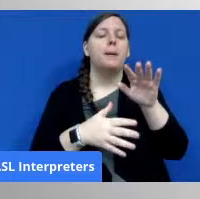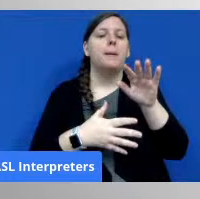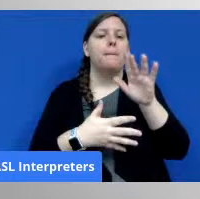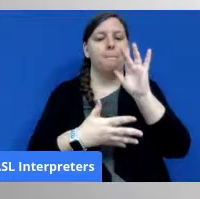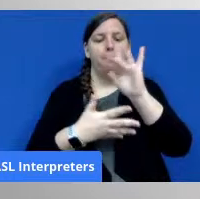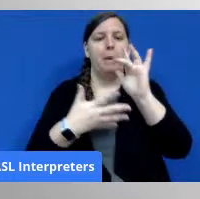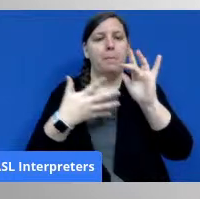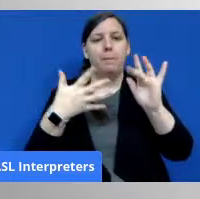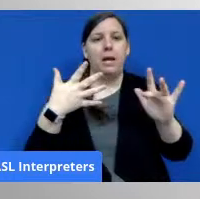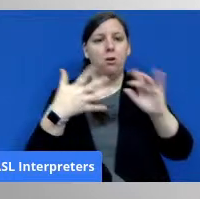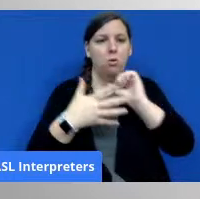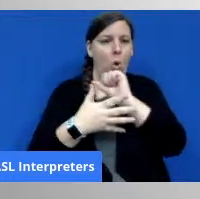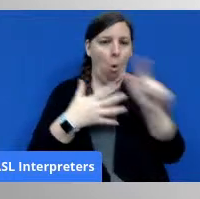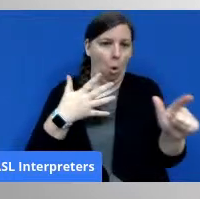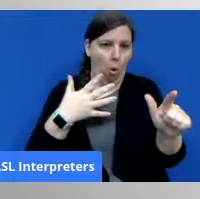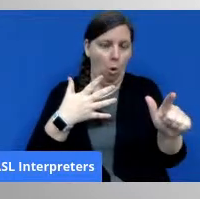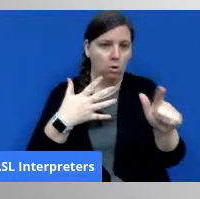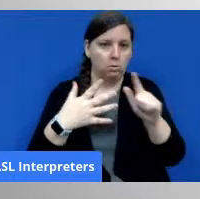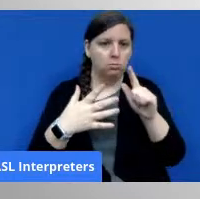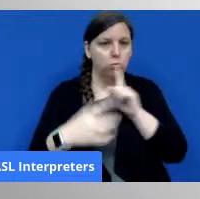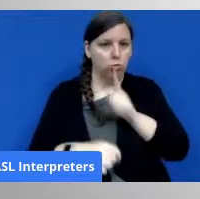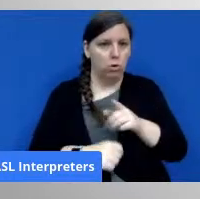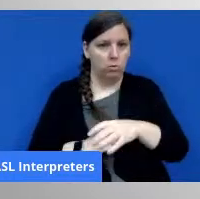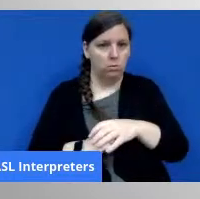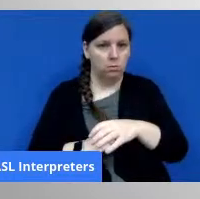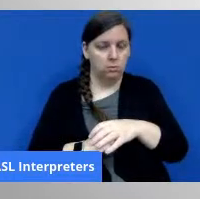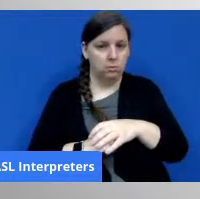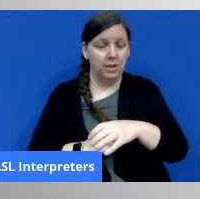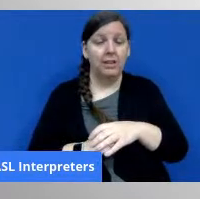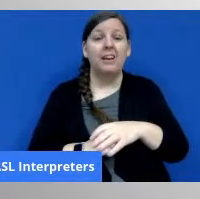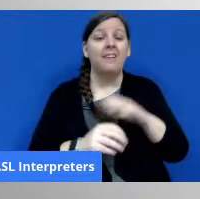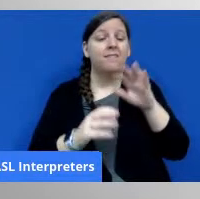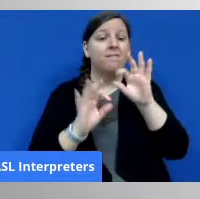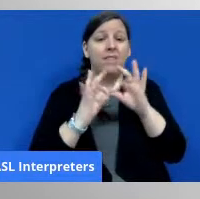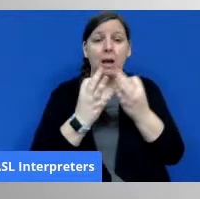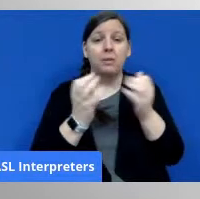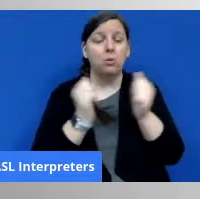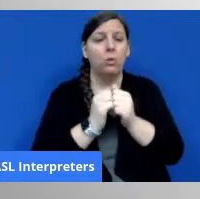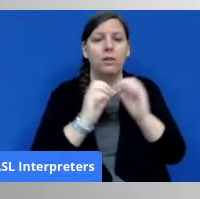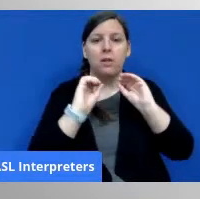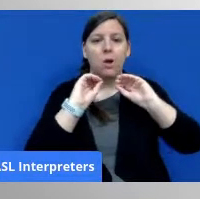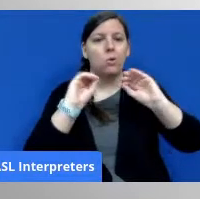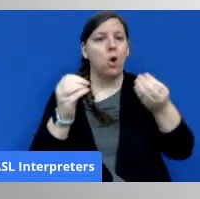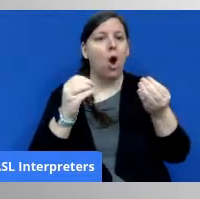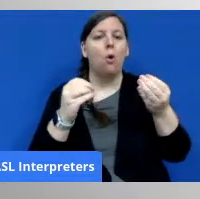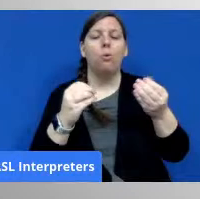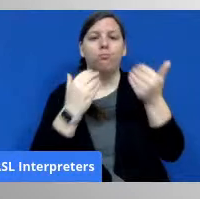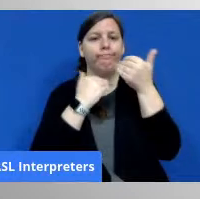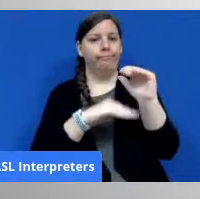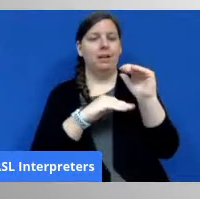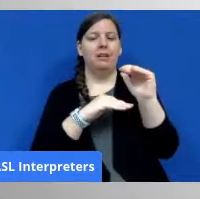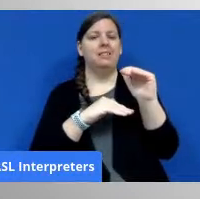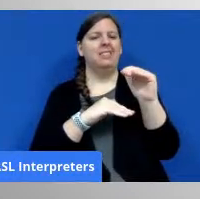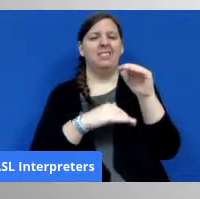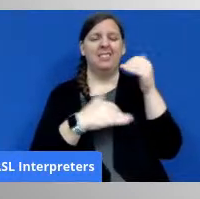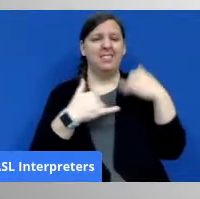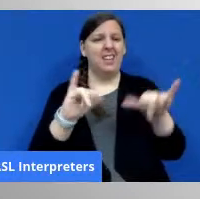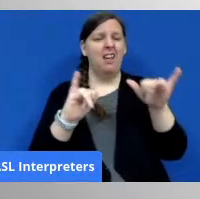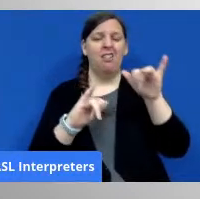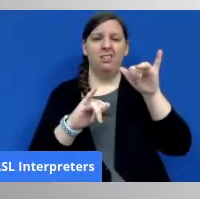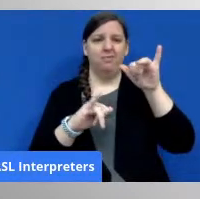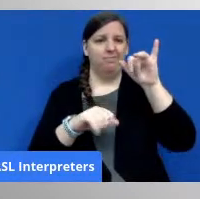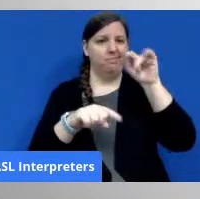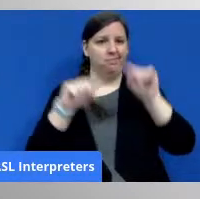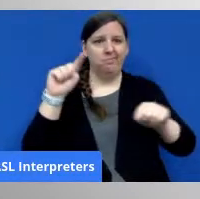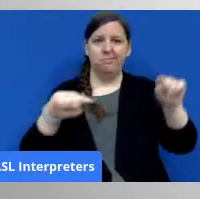have no income restraints or constraints, it's a patchwork, right? Even in a child care center that's open